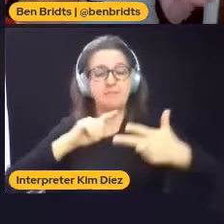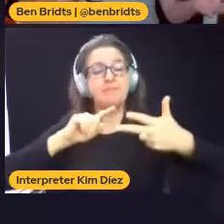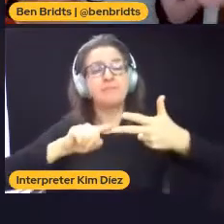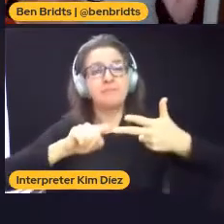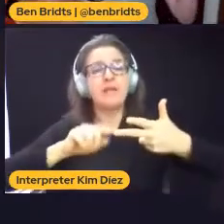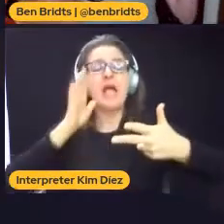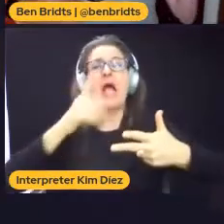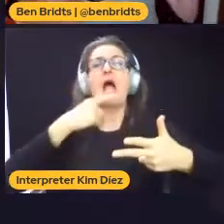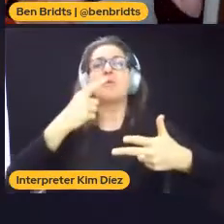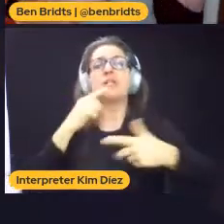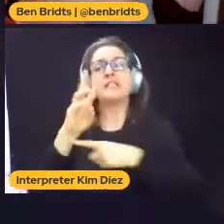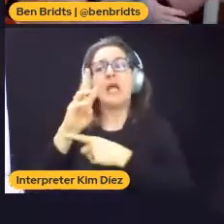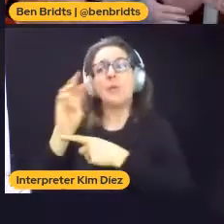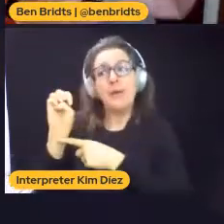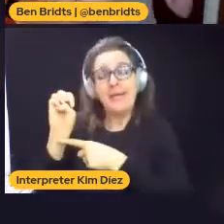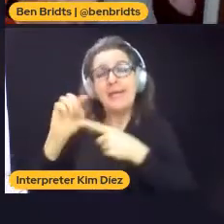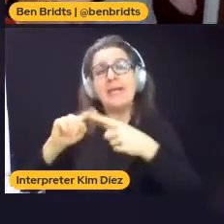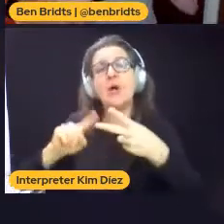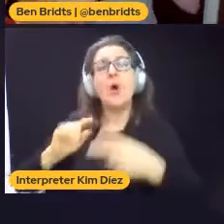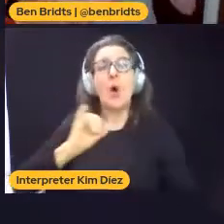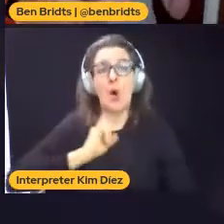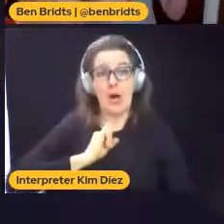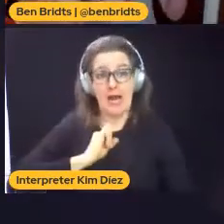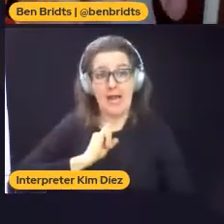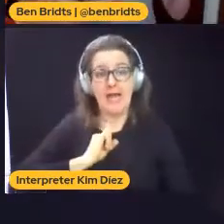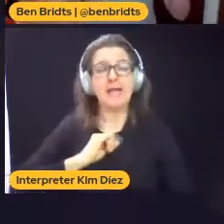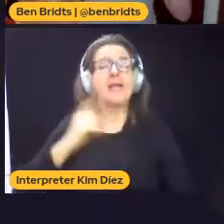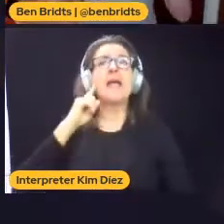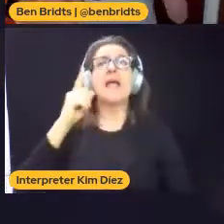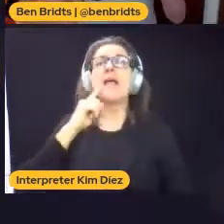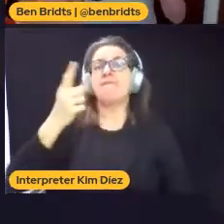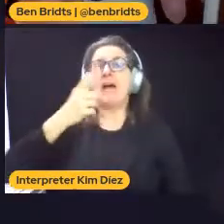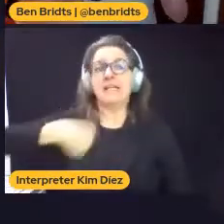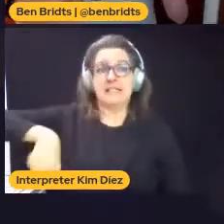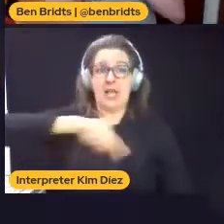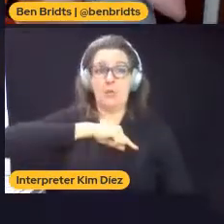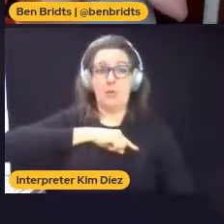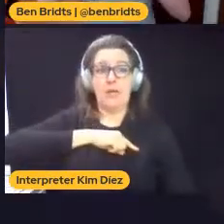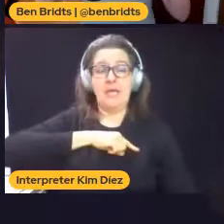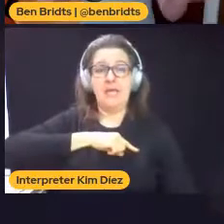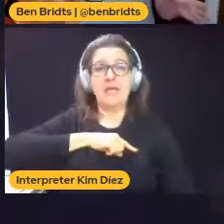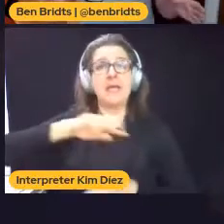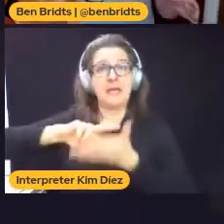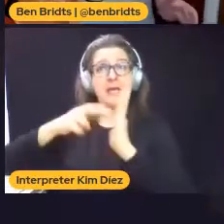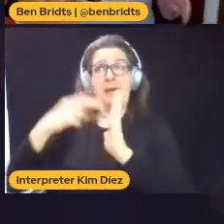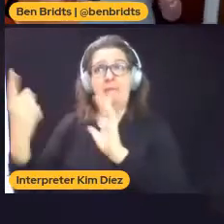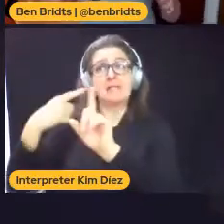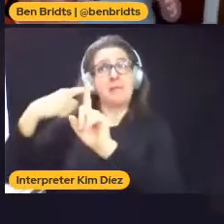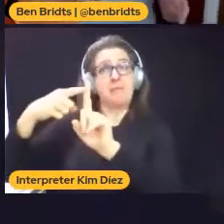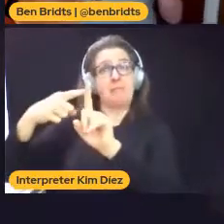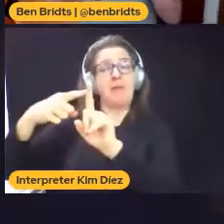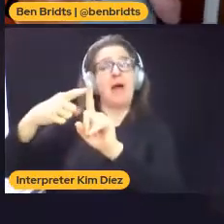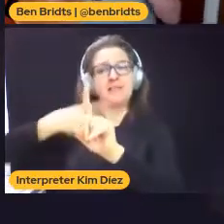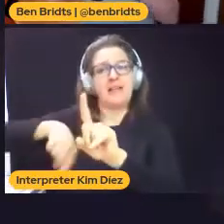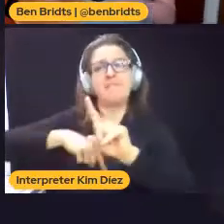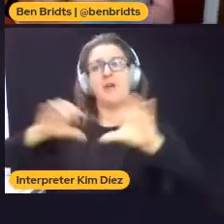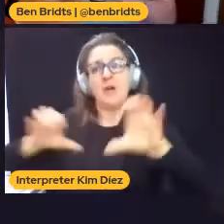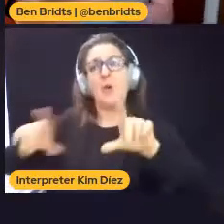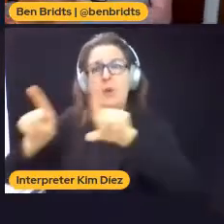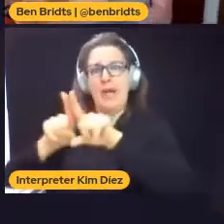I a lot. If I say we and it's about something good, it's definitely something that we did as a team. If I